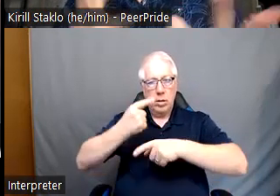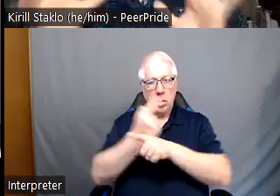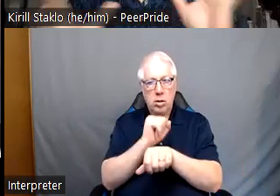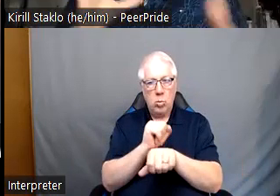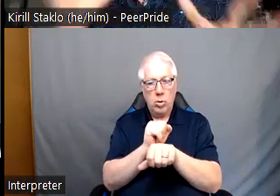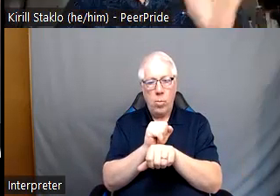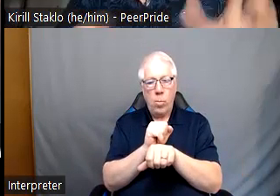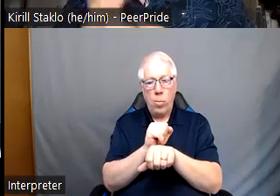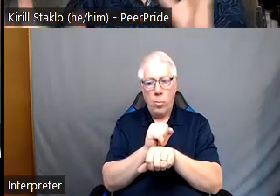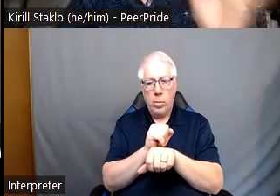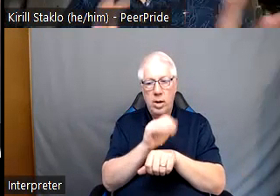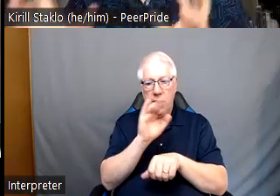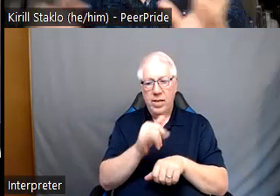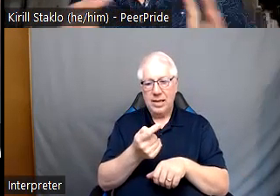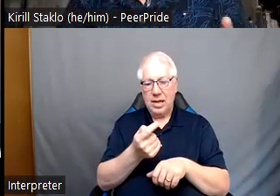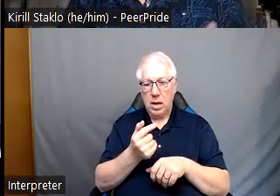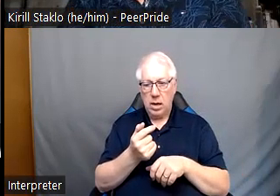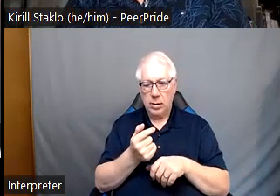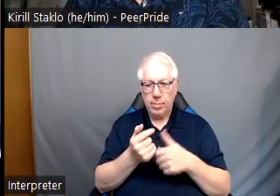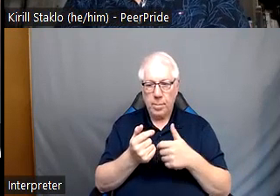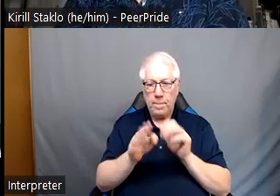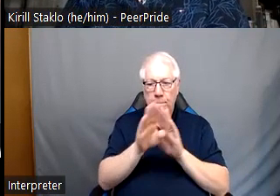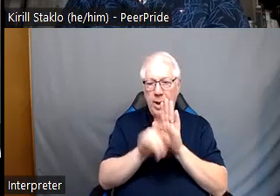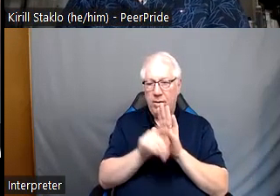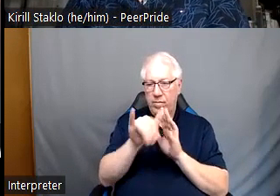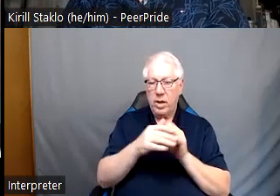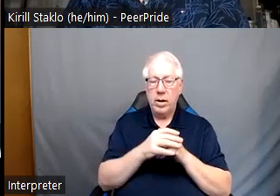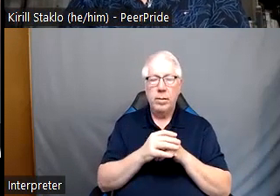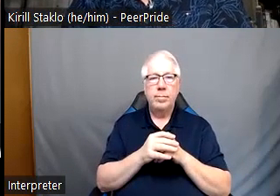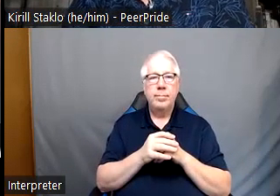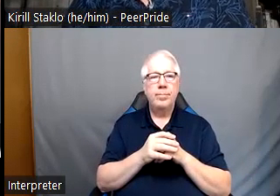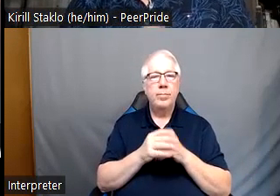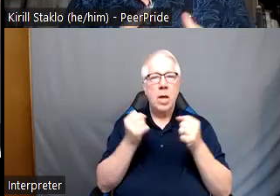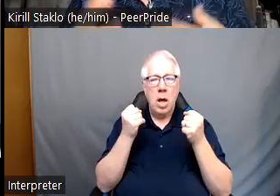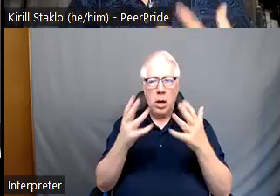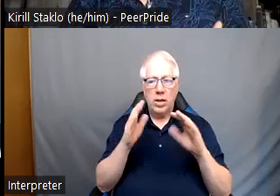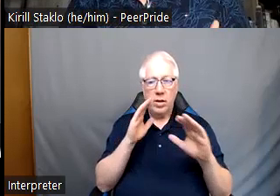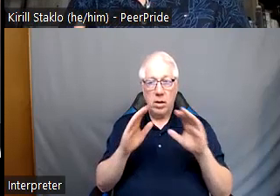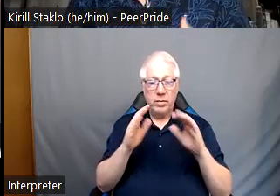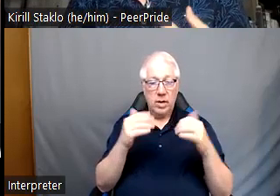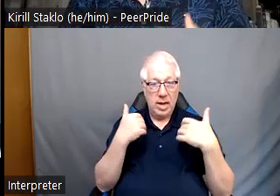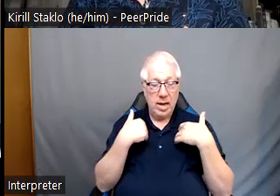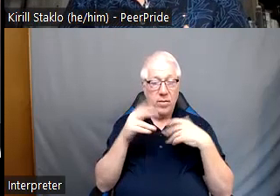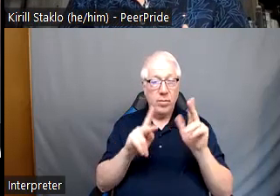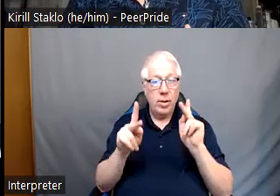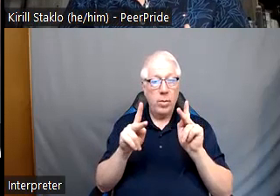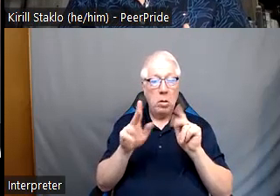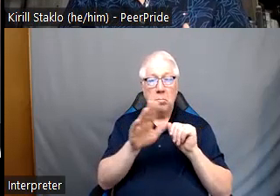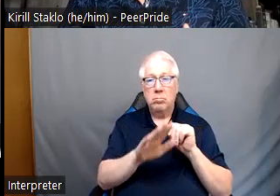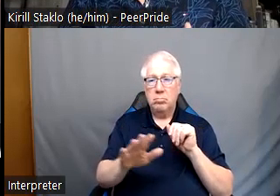So that's a little kind of background for that. A lot of the conversations that I have with people